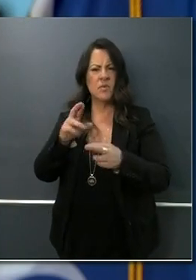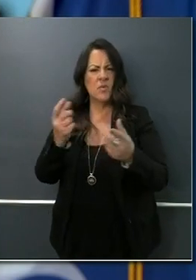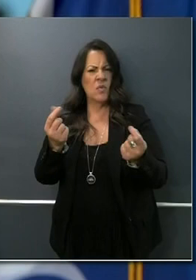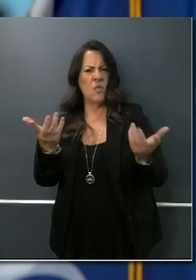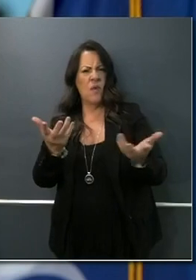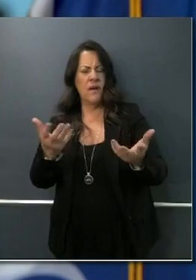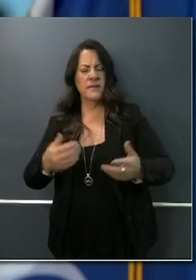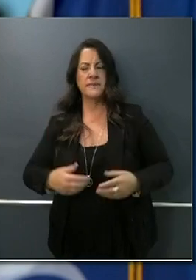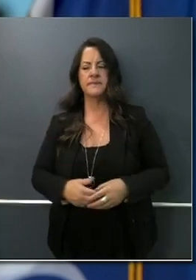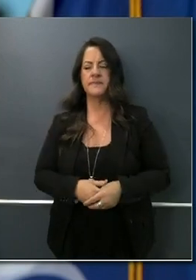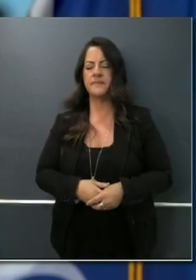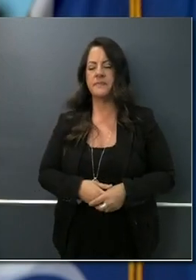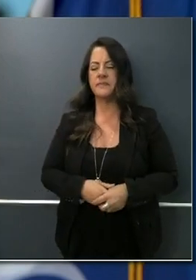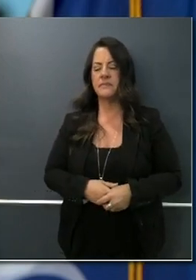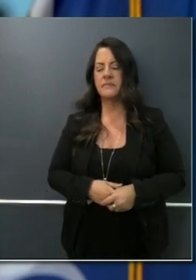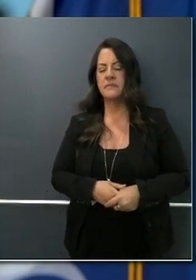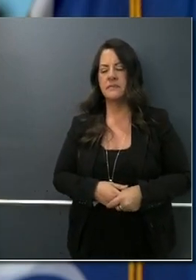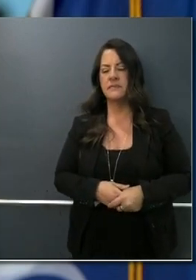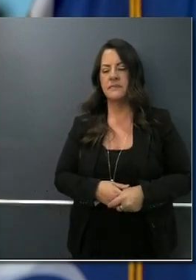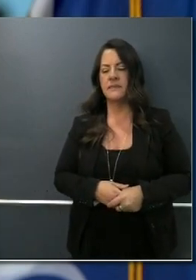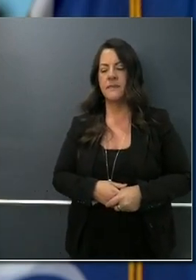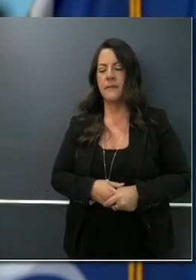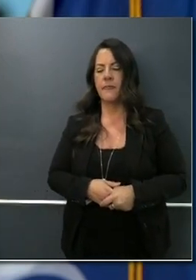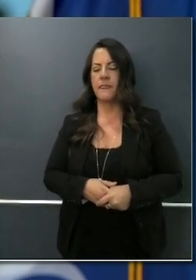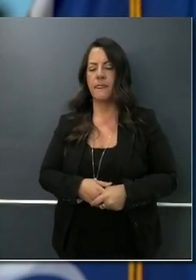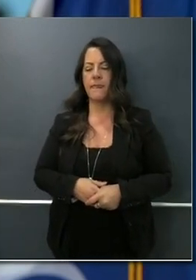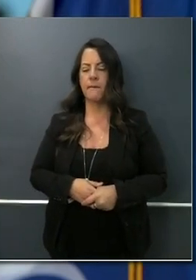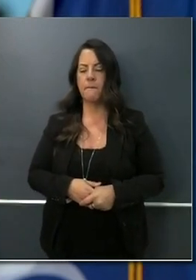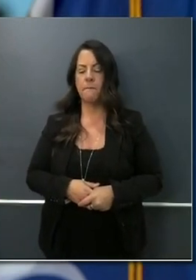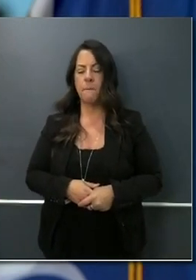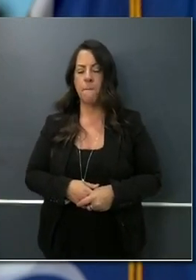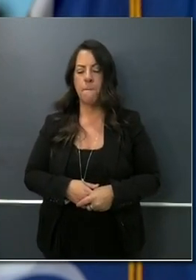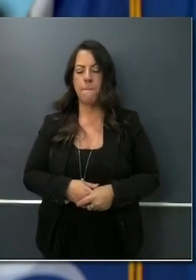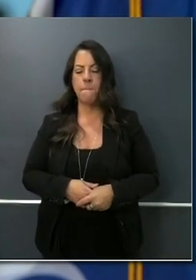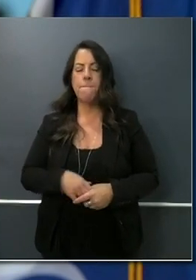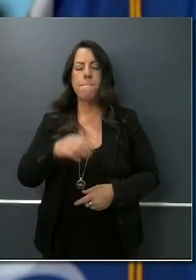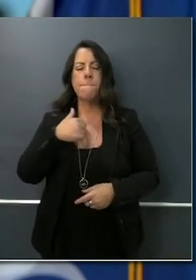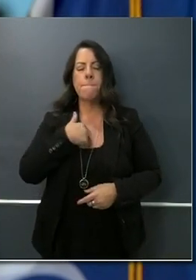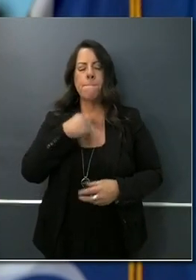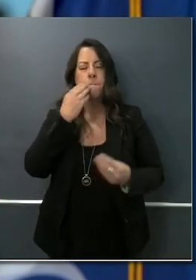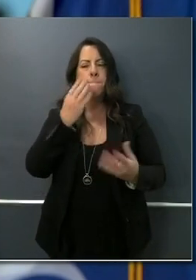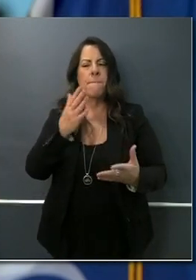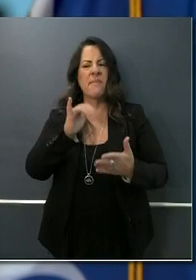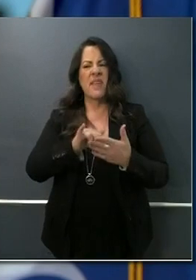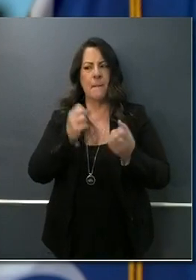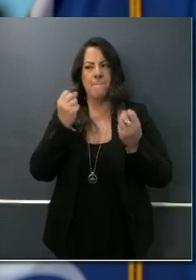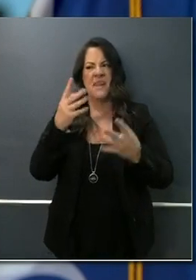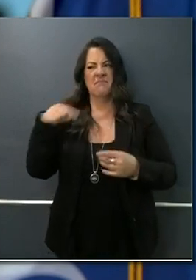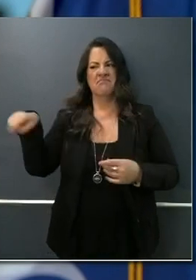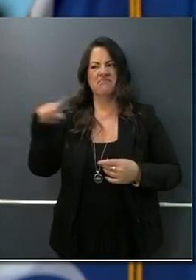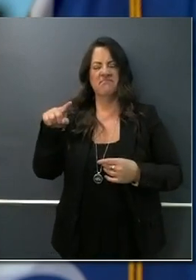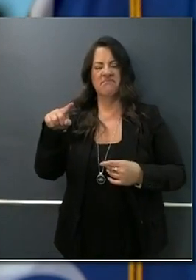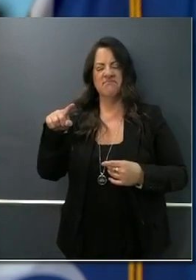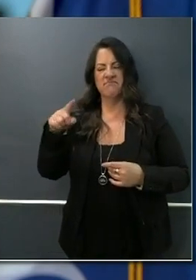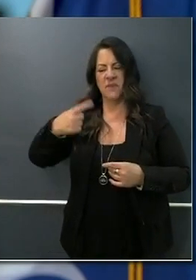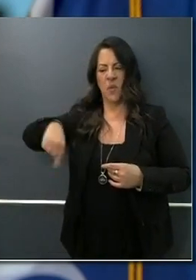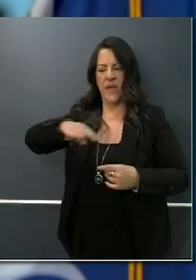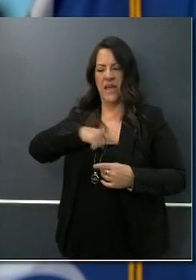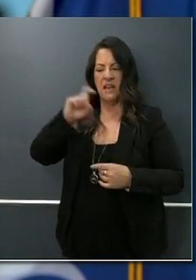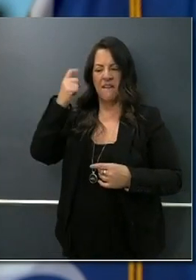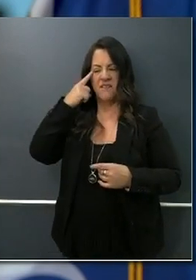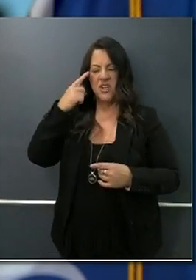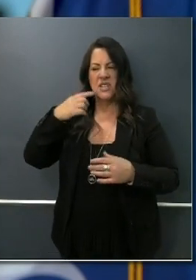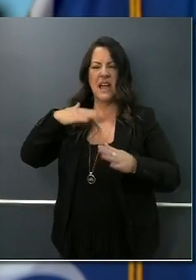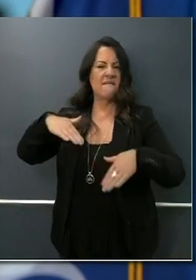That's a potential. But I can say this just based on my personal conversations with many of these governors, we have not had that